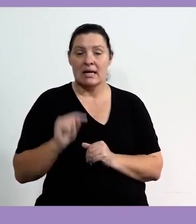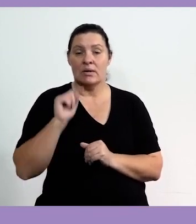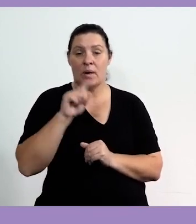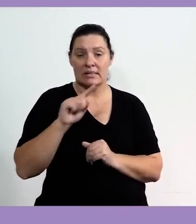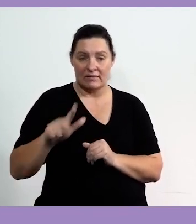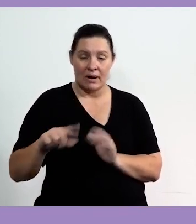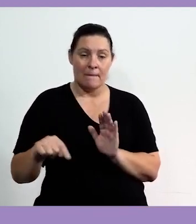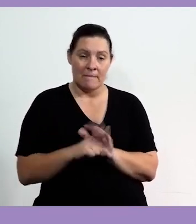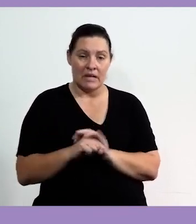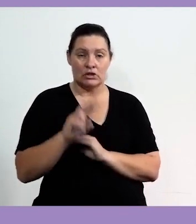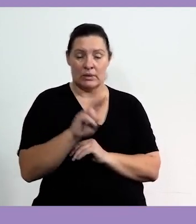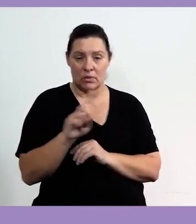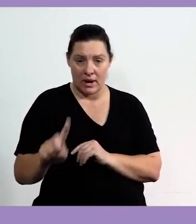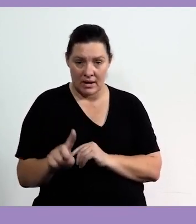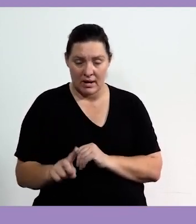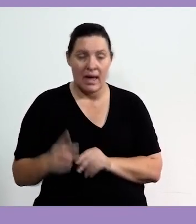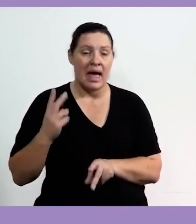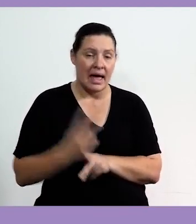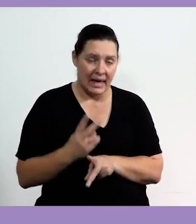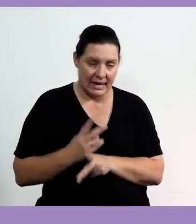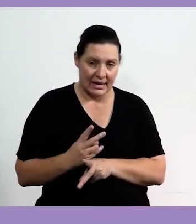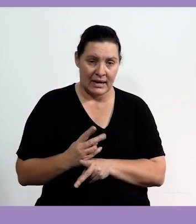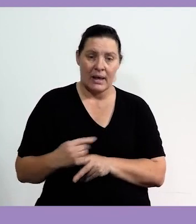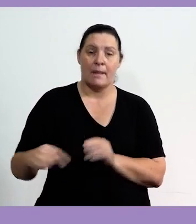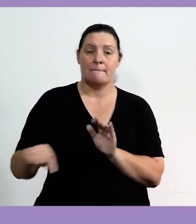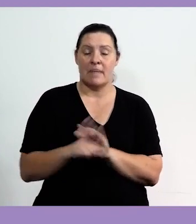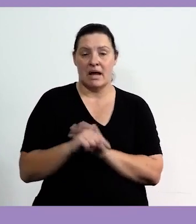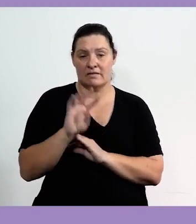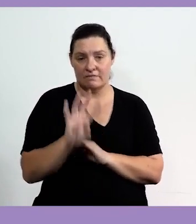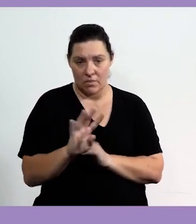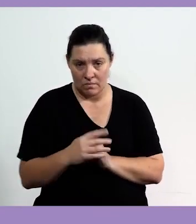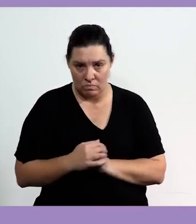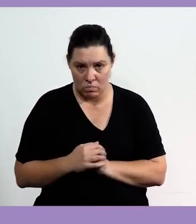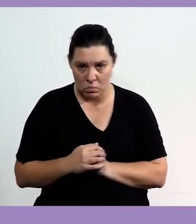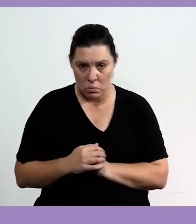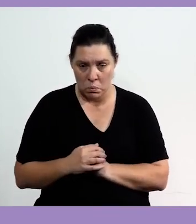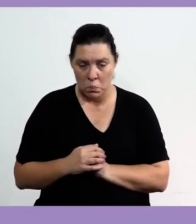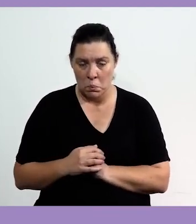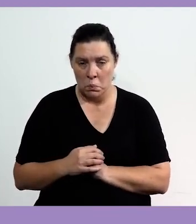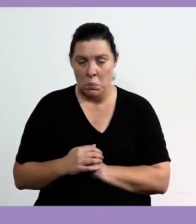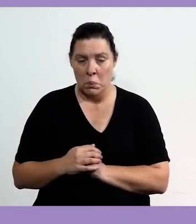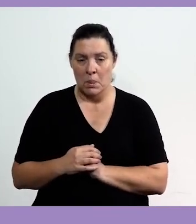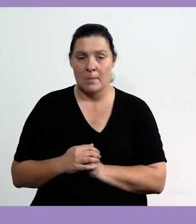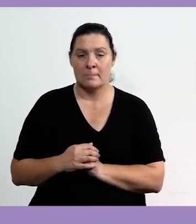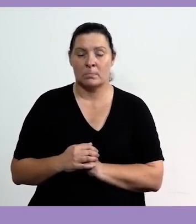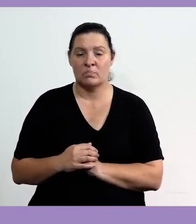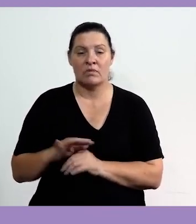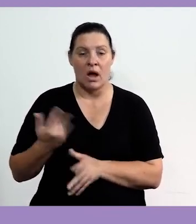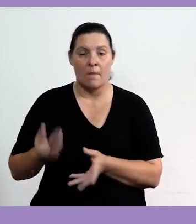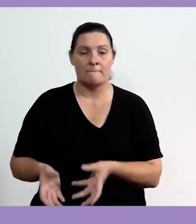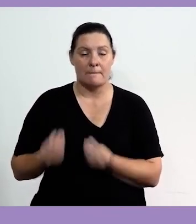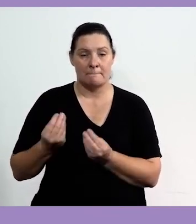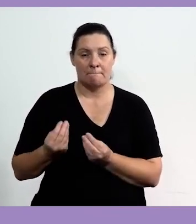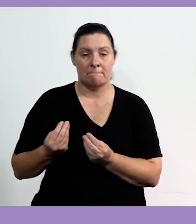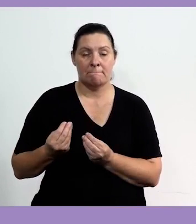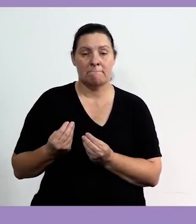say 17 minus 21, again, we are subtracting 4. So how are we going